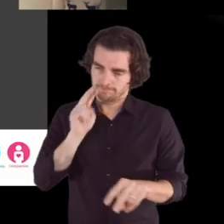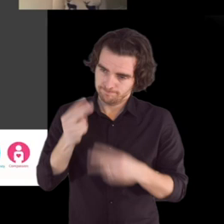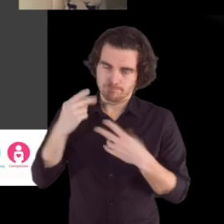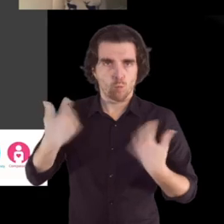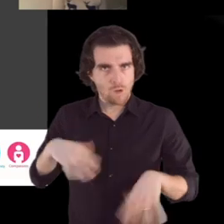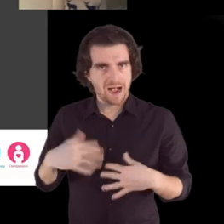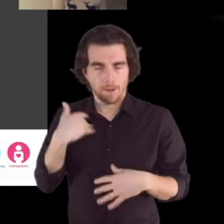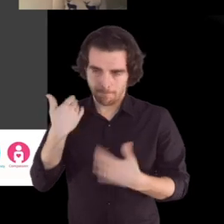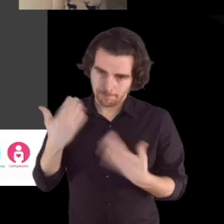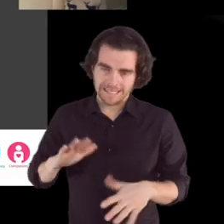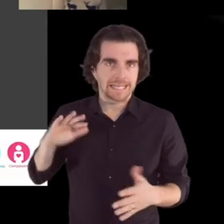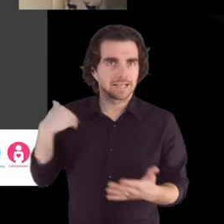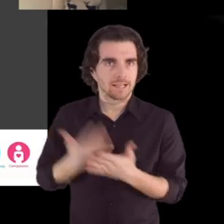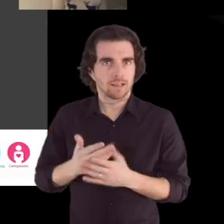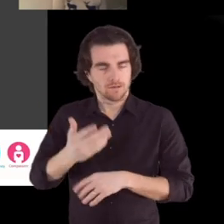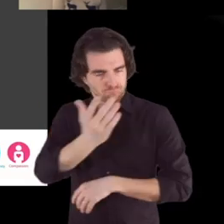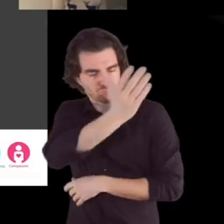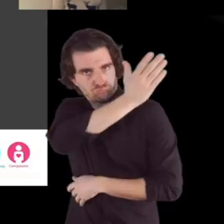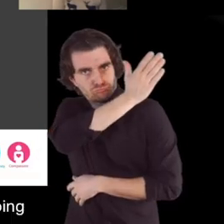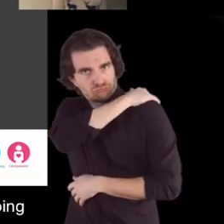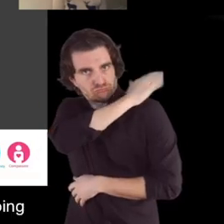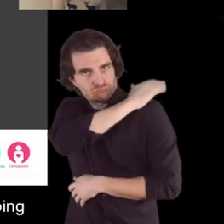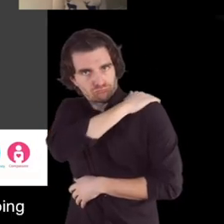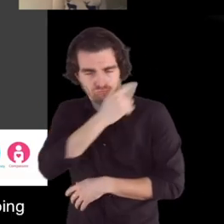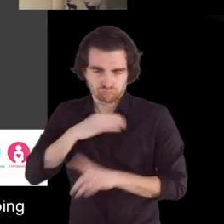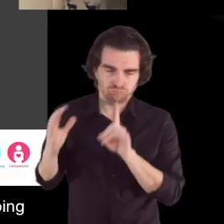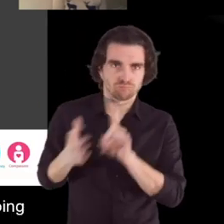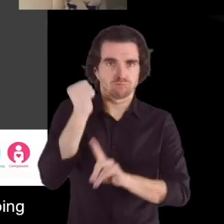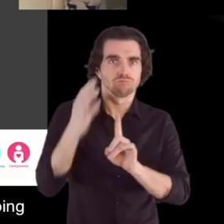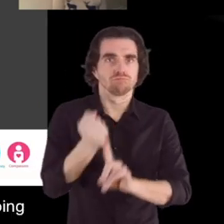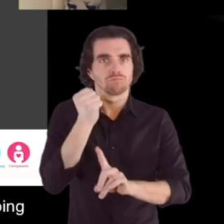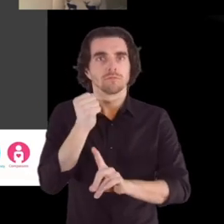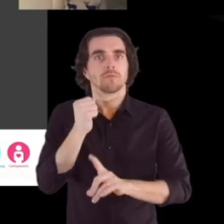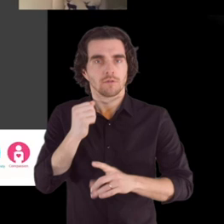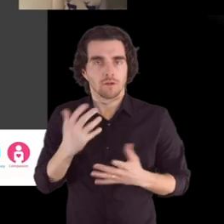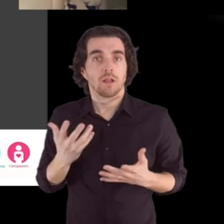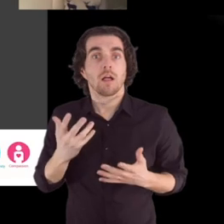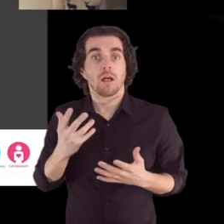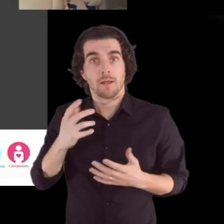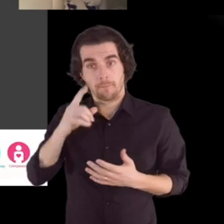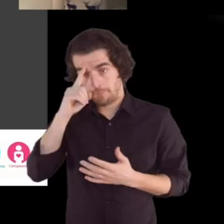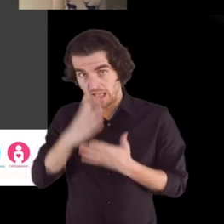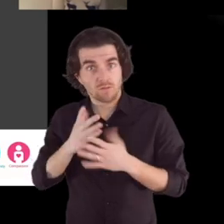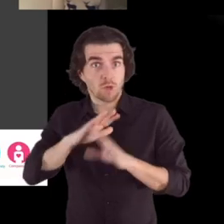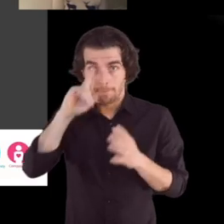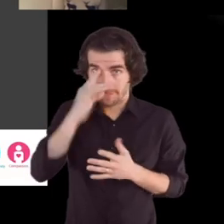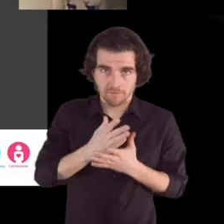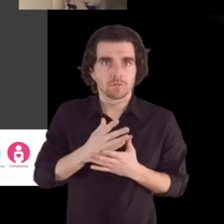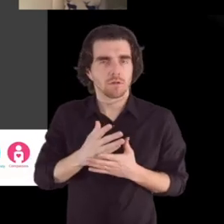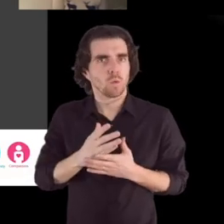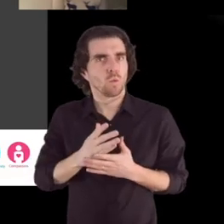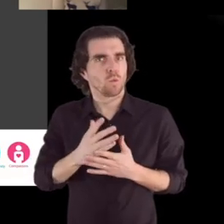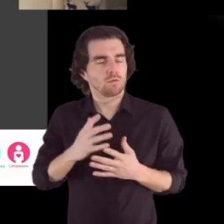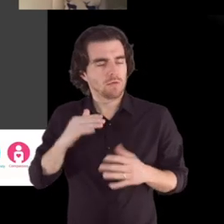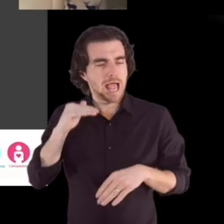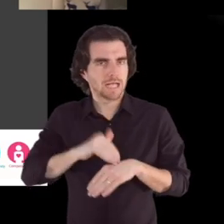of recognizing how much we have achieved this year and recognizing your ability to keep going forward. Because, believe it or not,